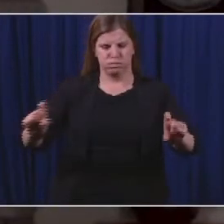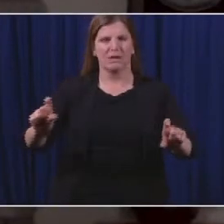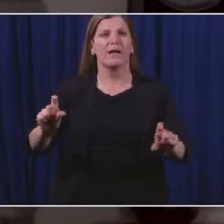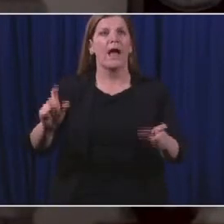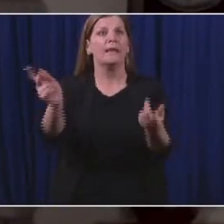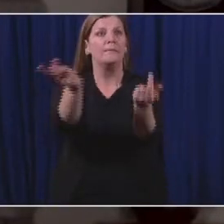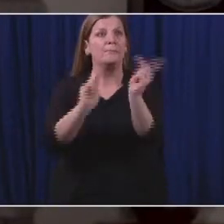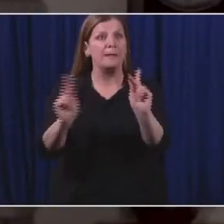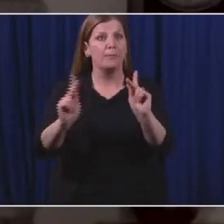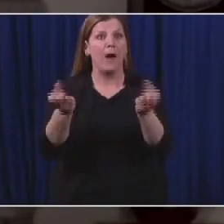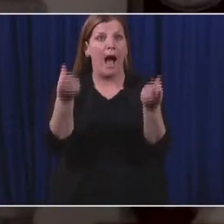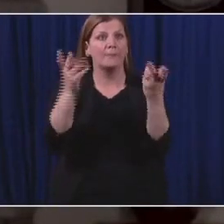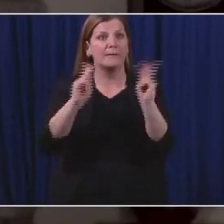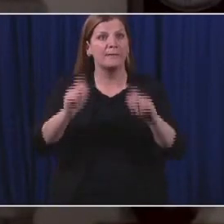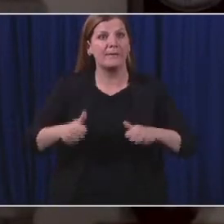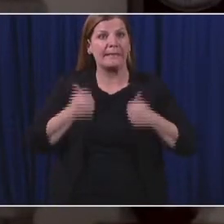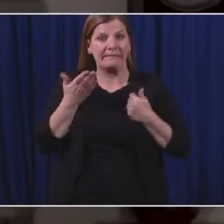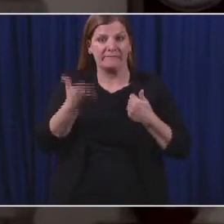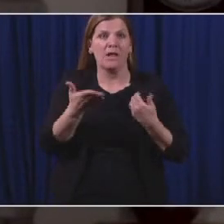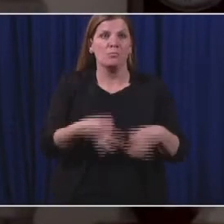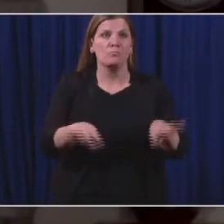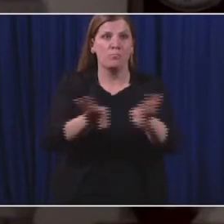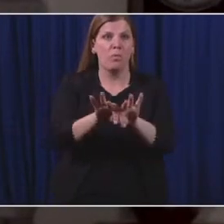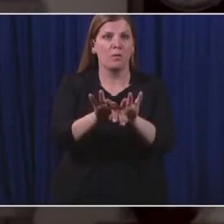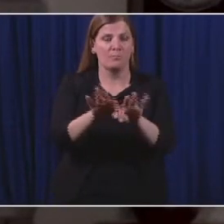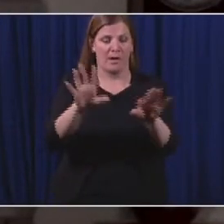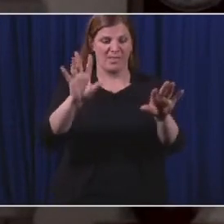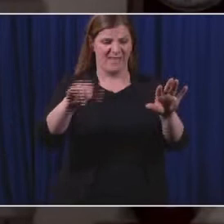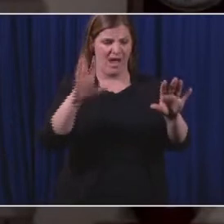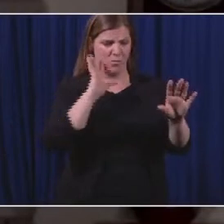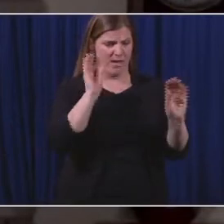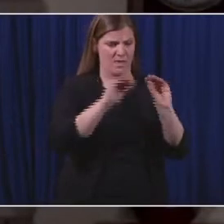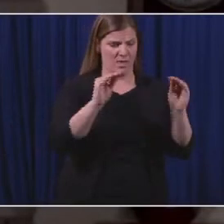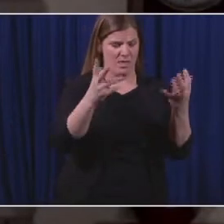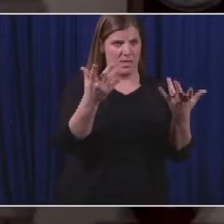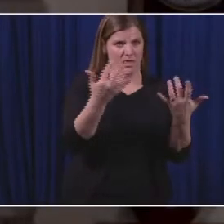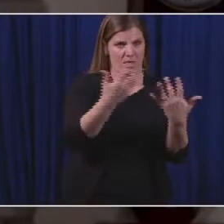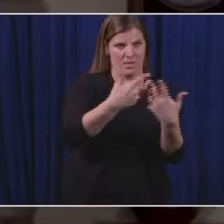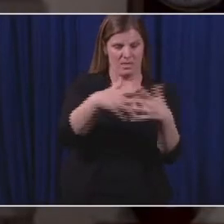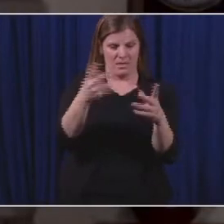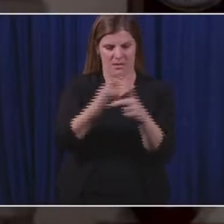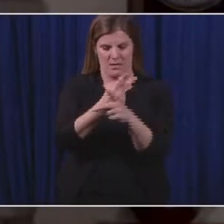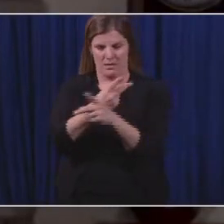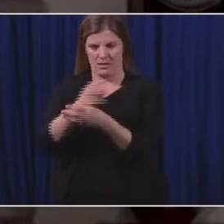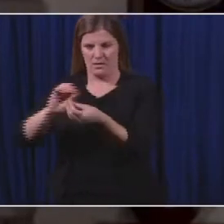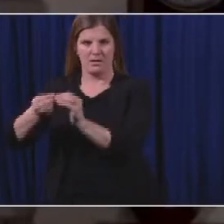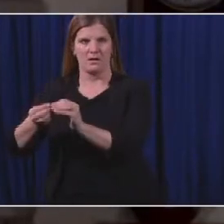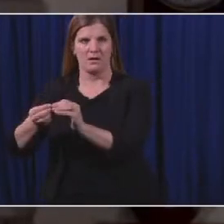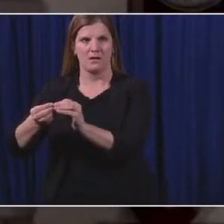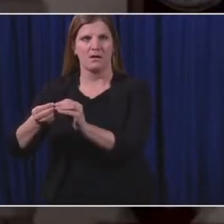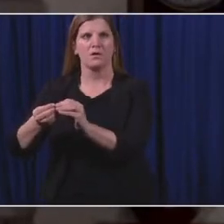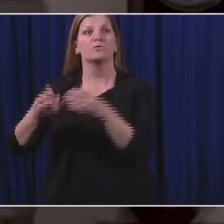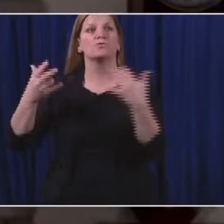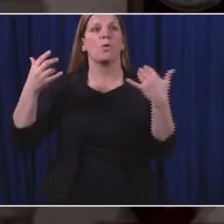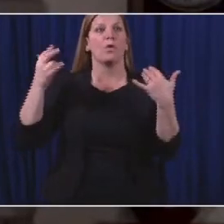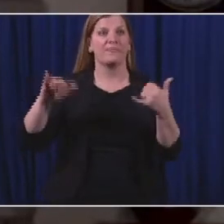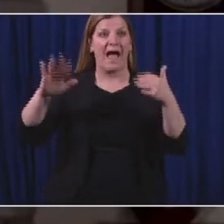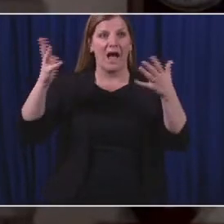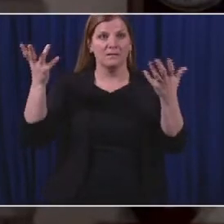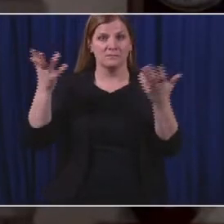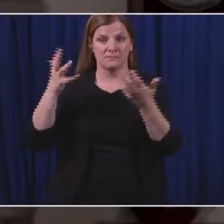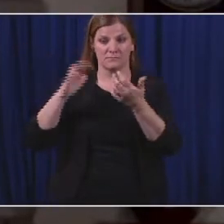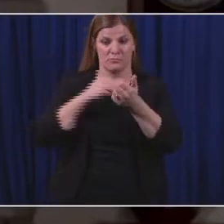numbers. And, the number for this for delivery today and